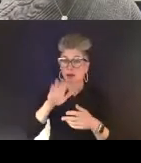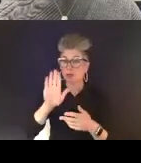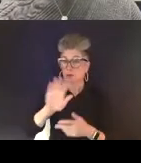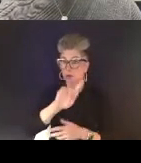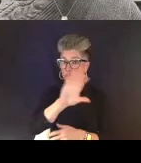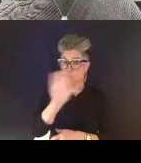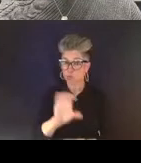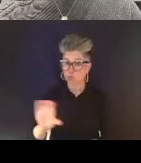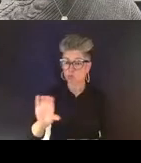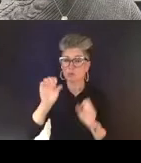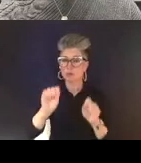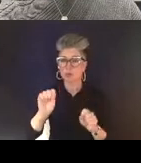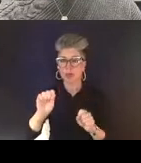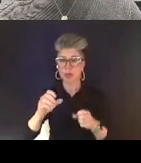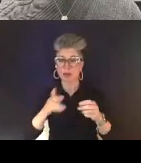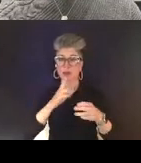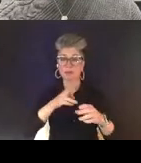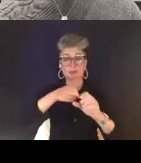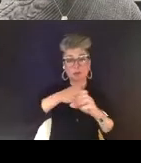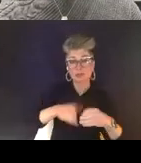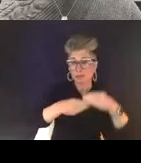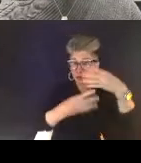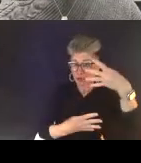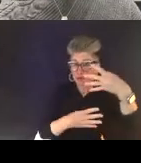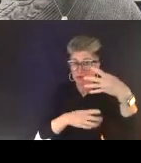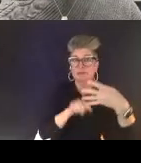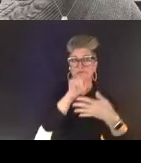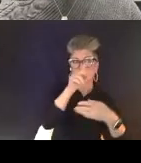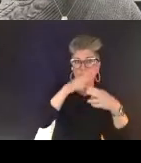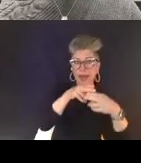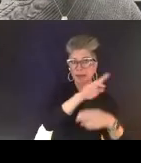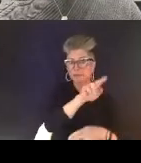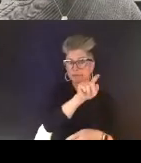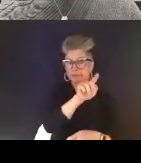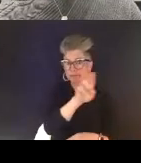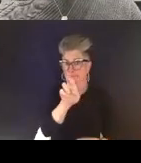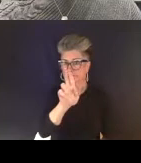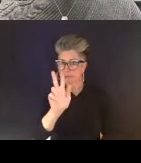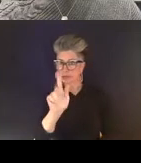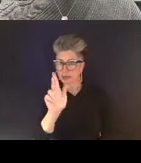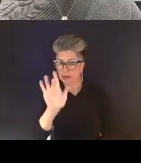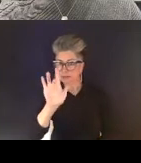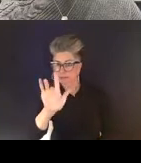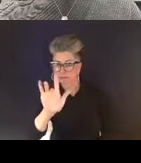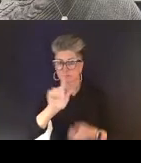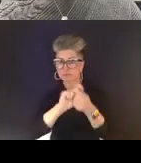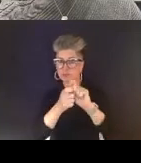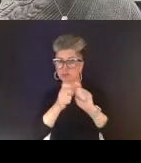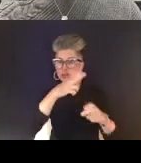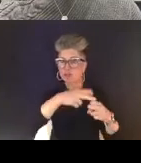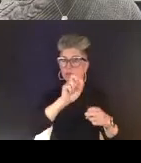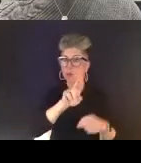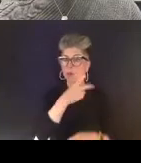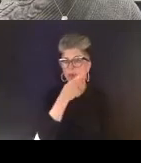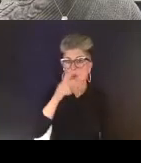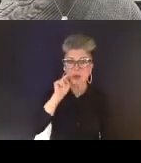your the participant list and go up to your name and right click and change your name or your pronoun if you'd like to include any